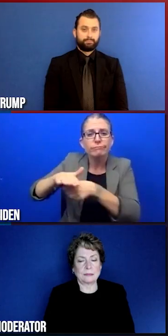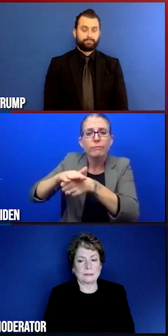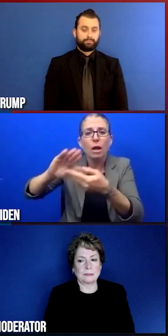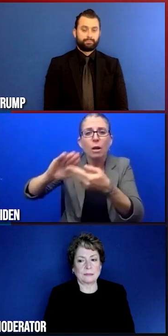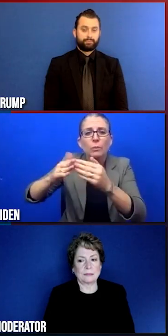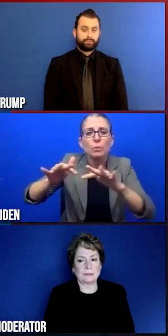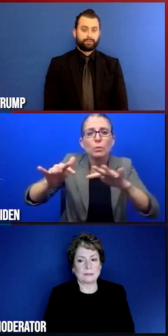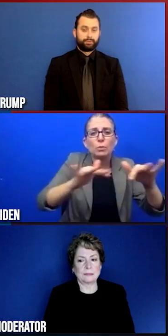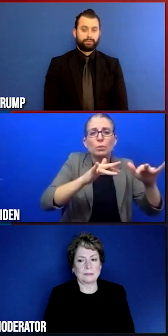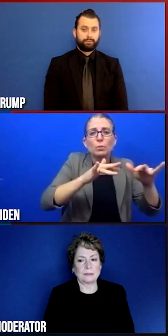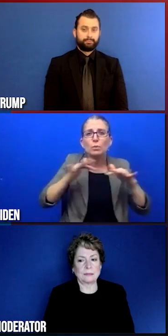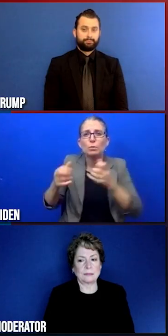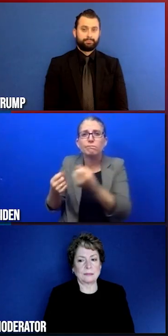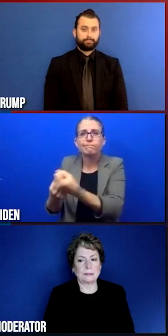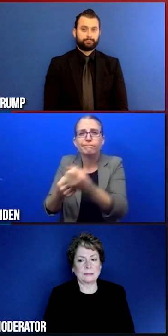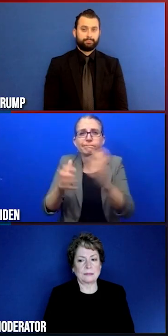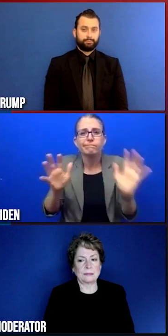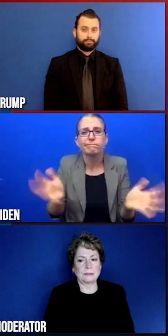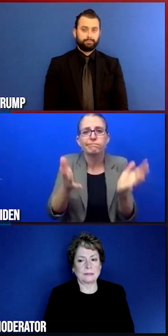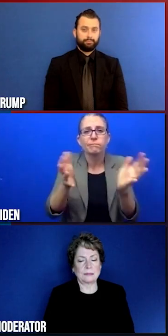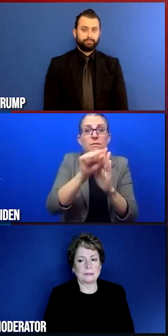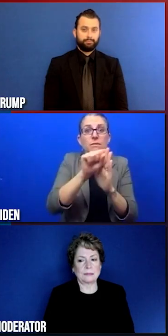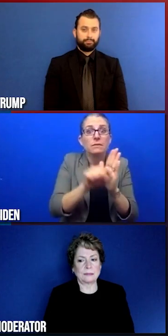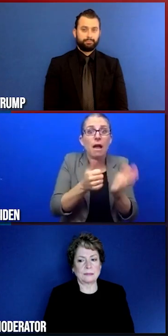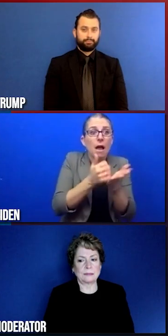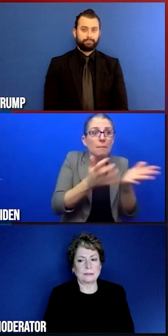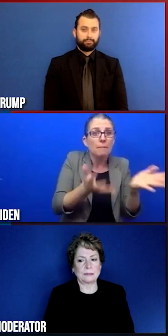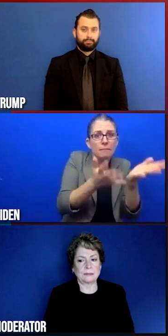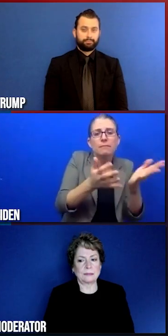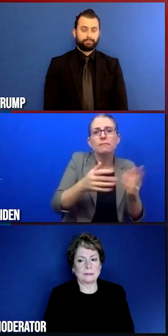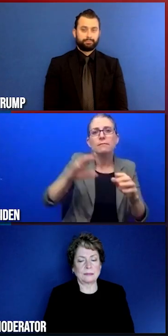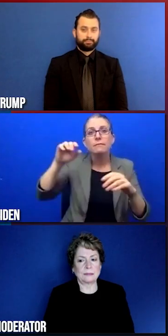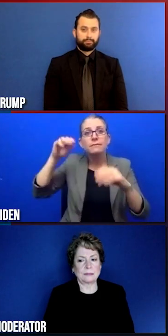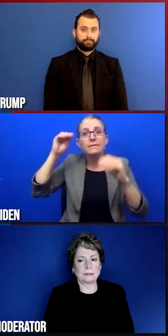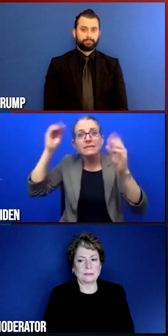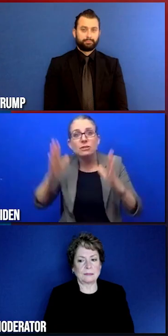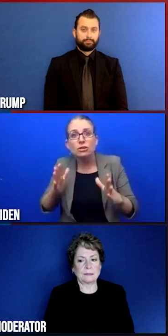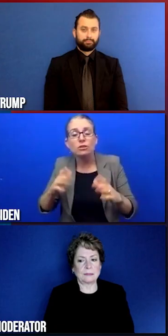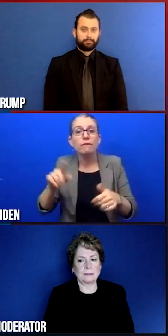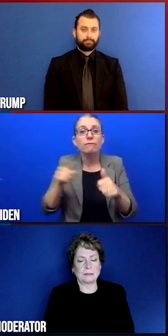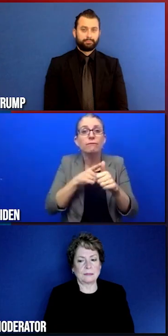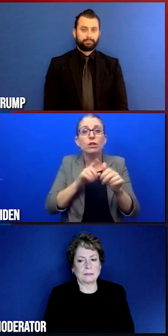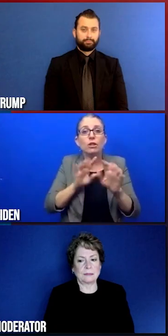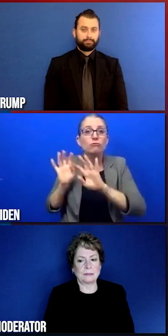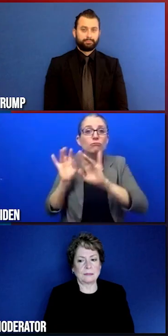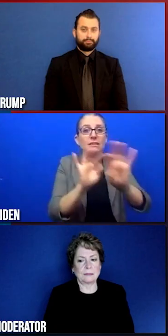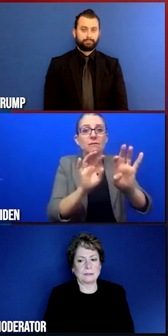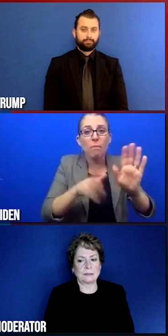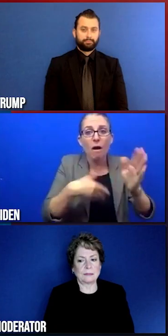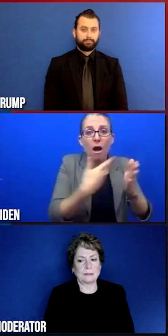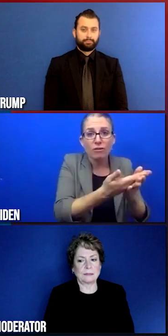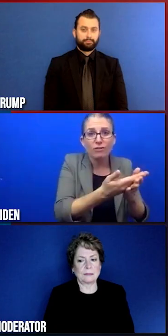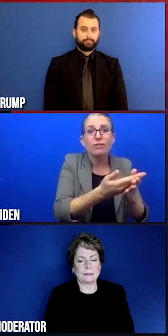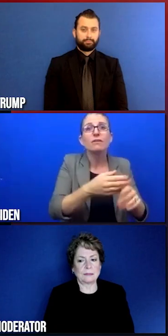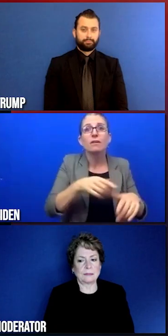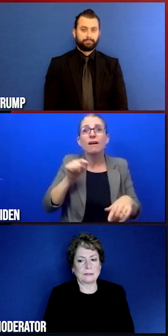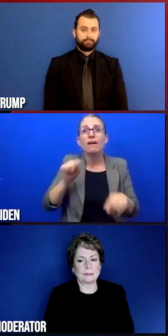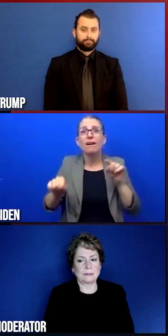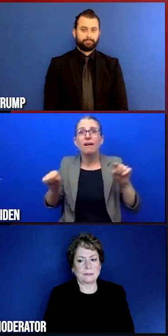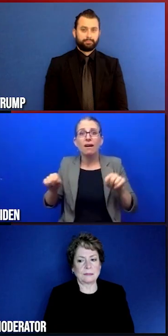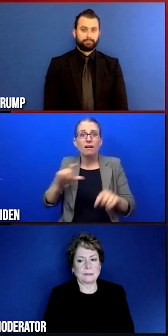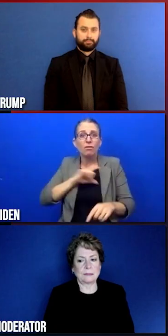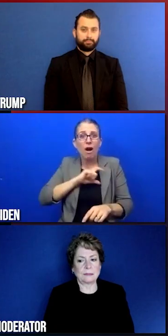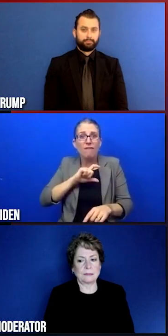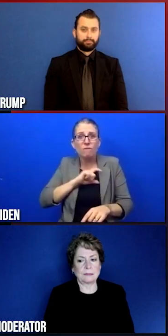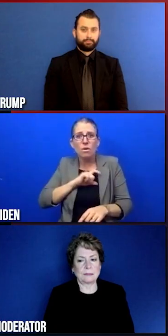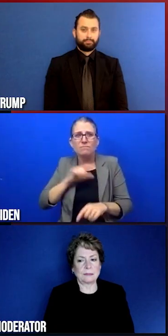firefighters, teachers, first responders, law enforcement officers, so they could keep their cities and counties running. He will not support that.